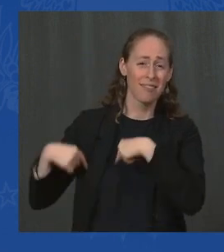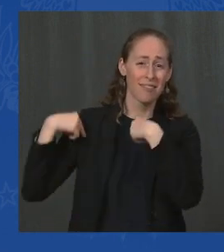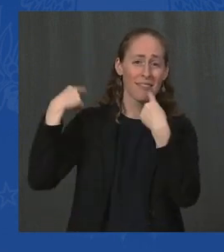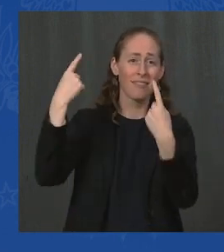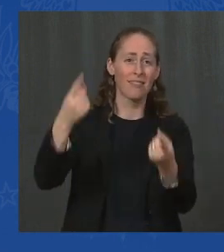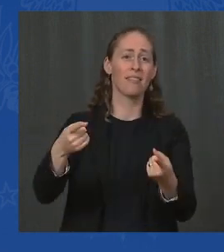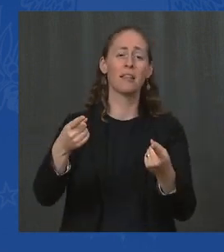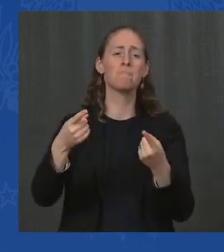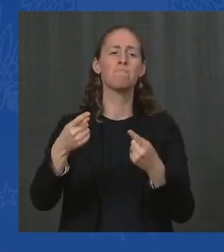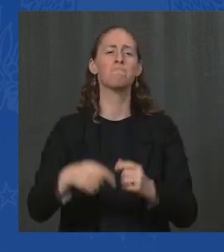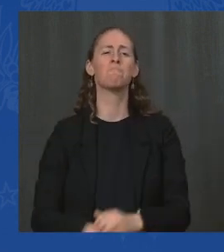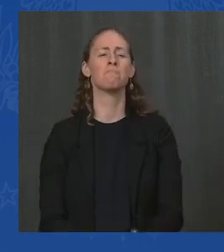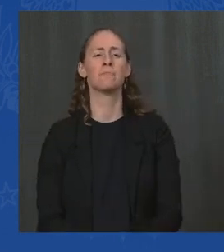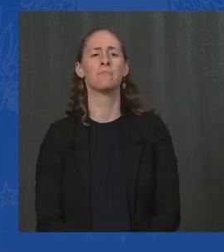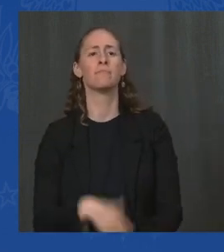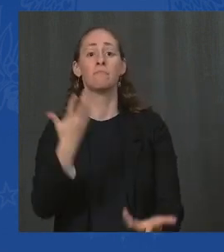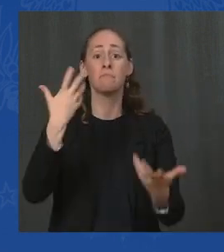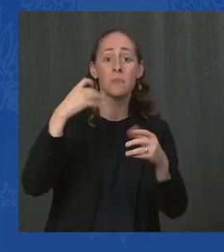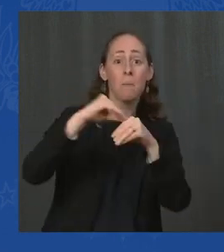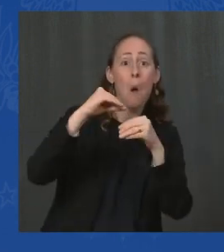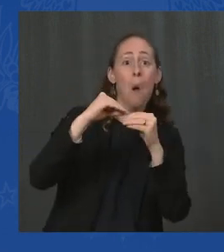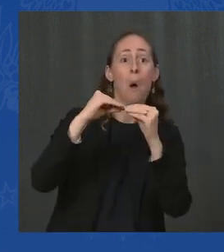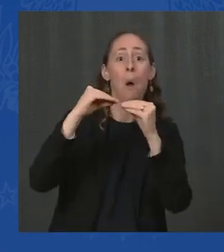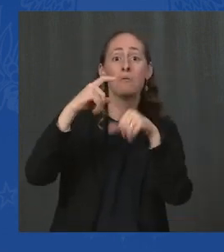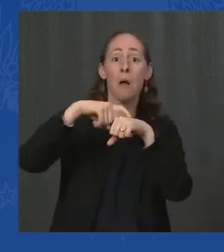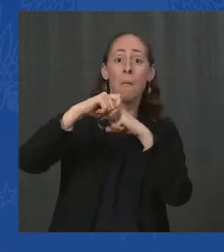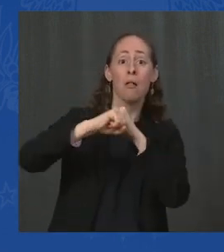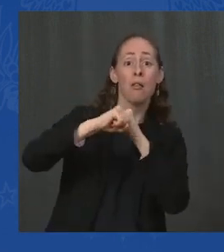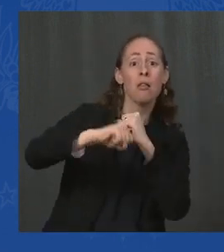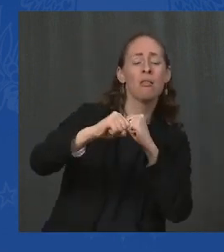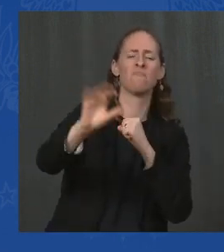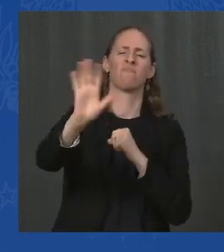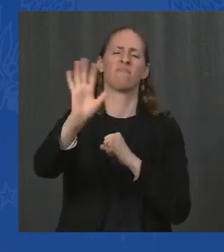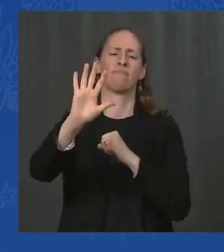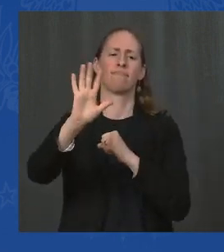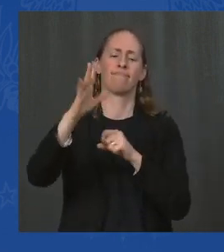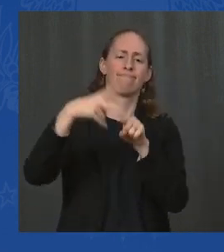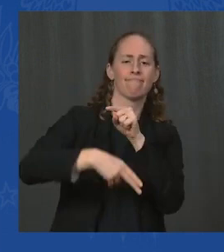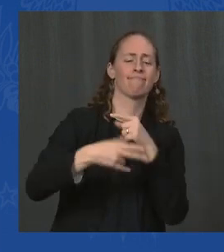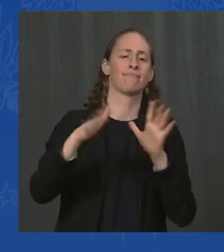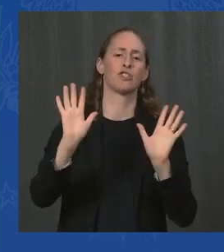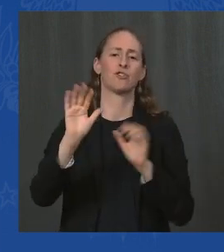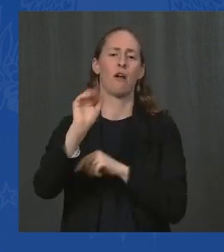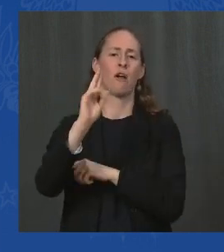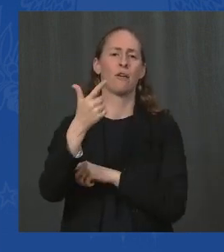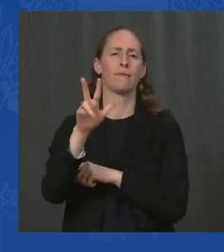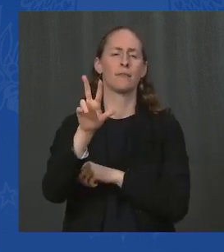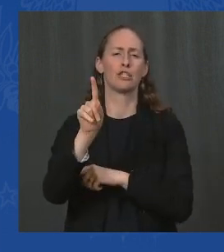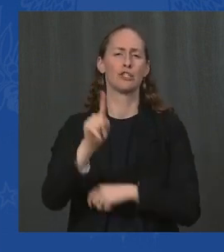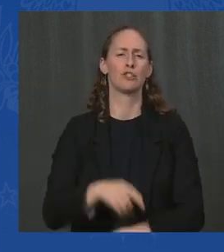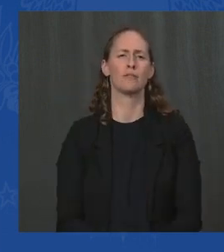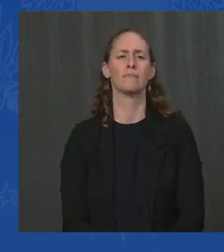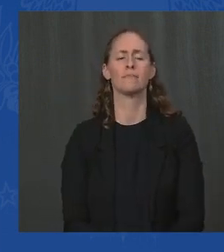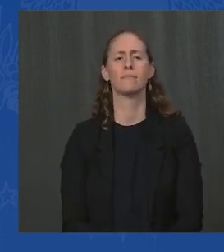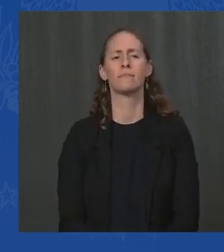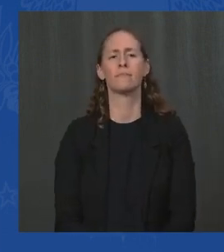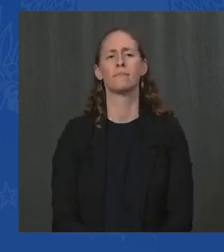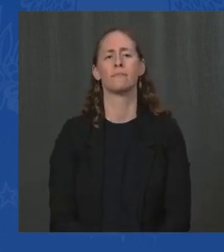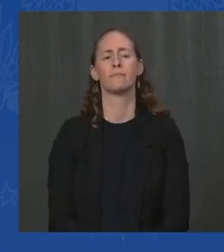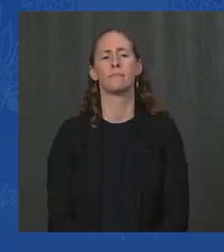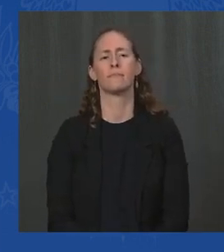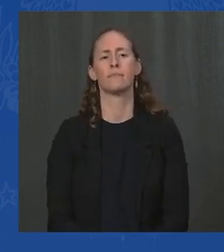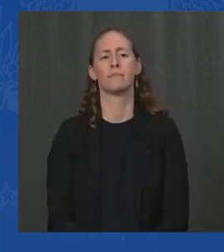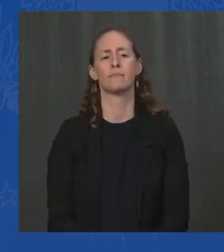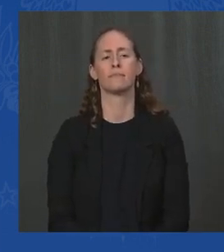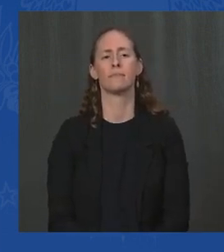The decision to end the military airlift operations at Kabul airport was based on the unanimous recommendation of